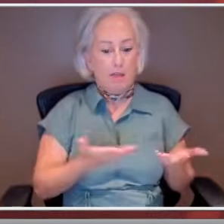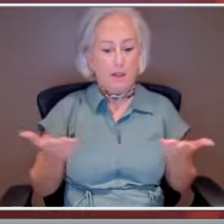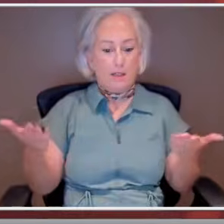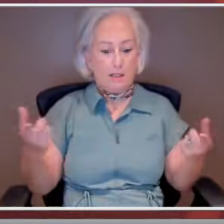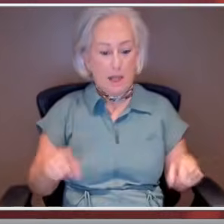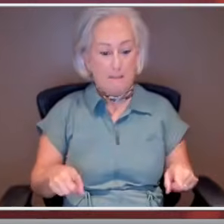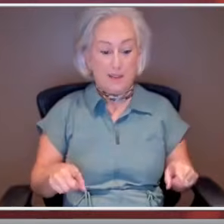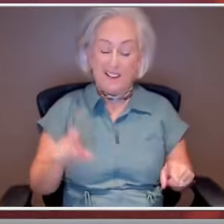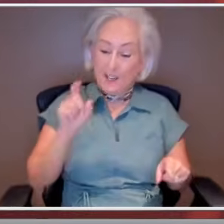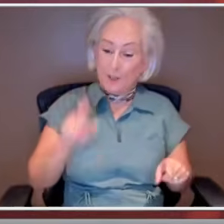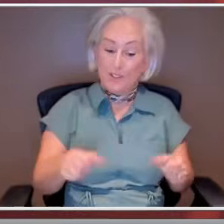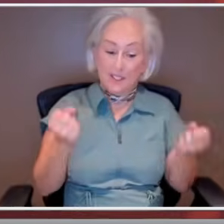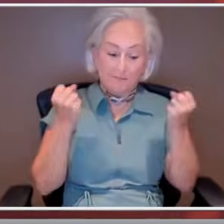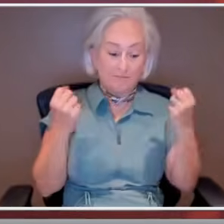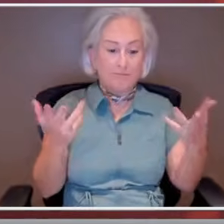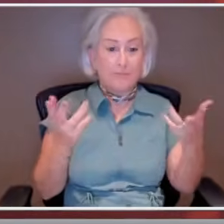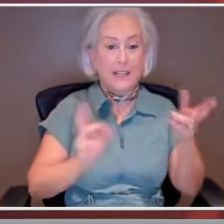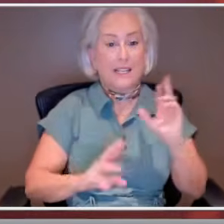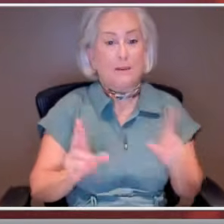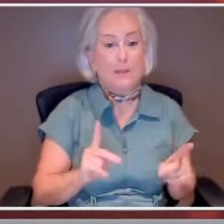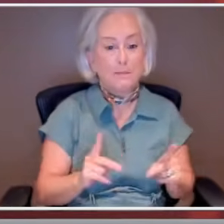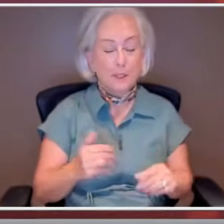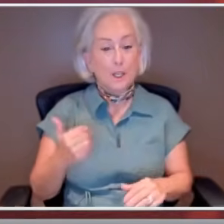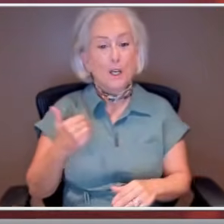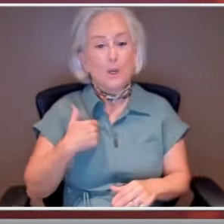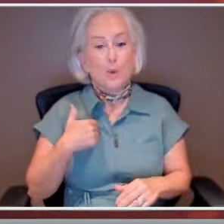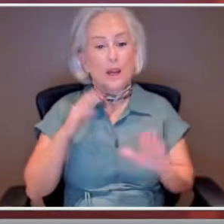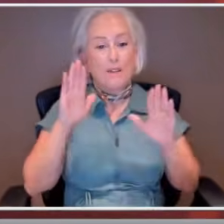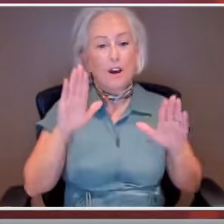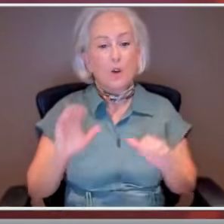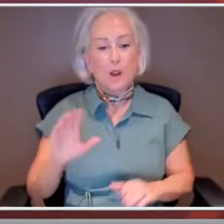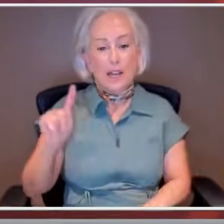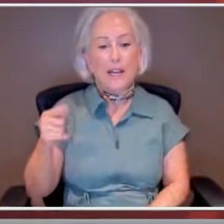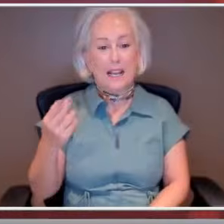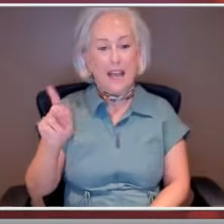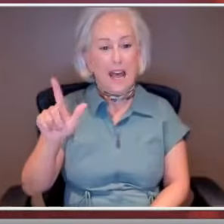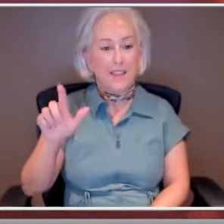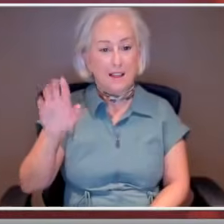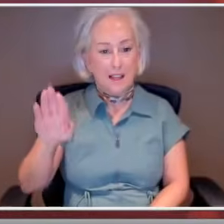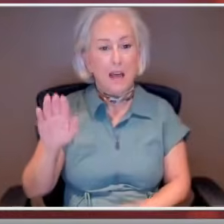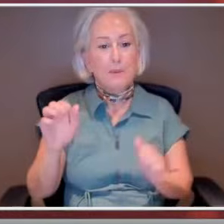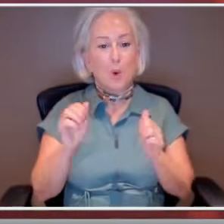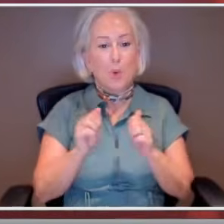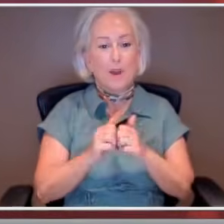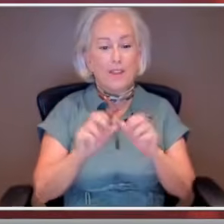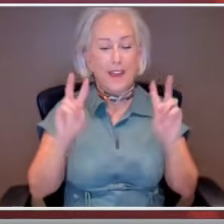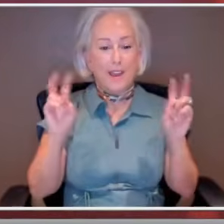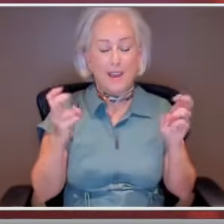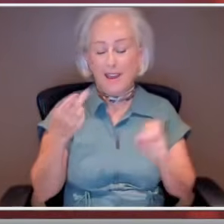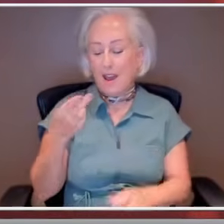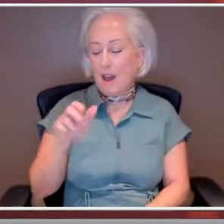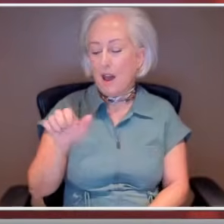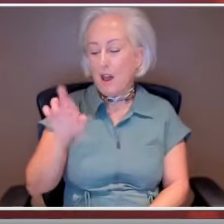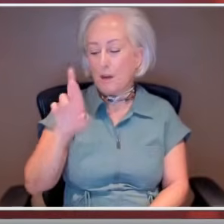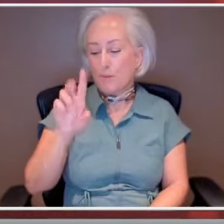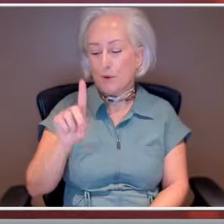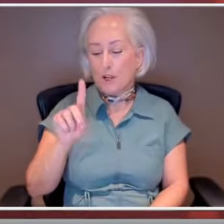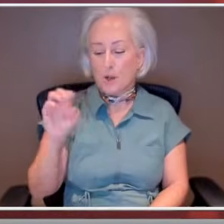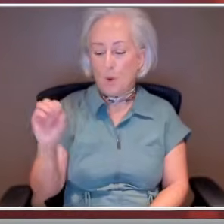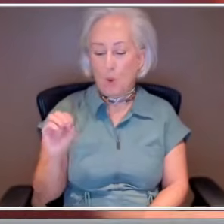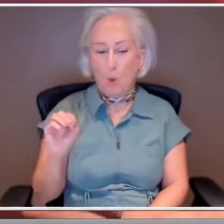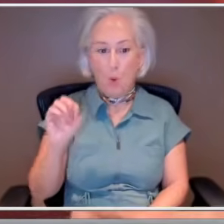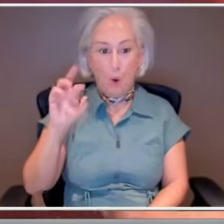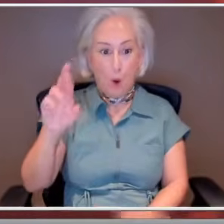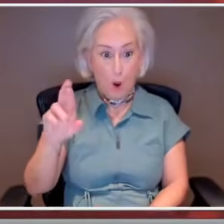are fortunate to have a really advanced cath lab, including what we call hybrid ORs, which are a couple of different rooms that can either work as